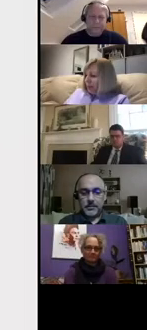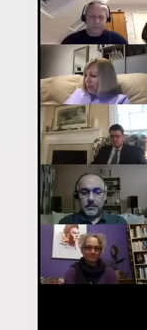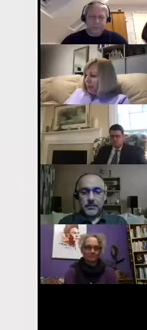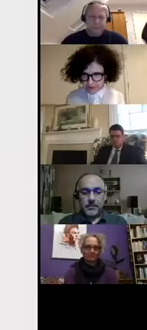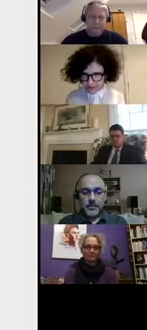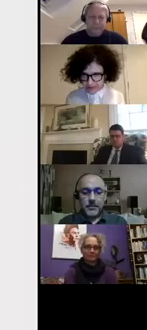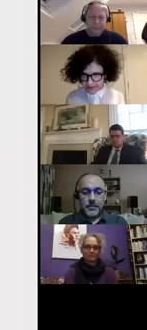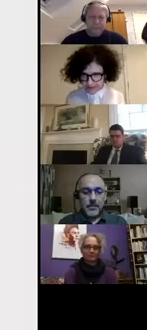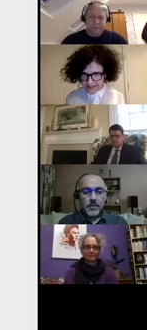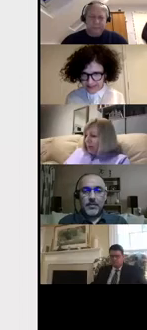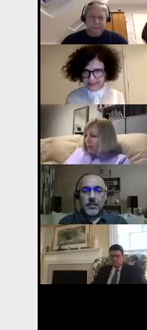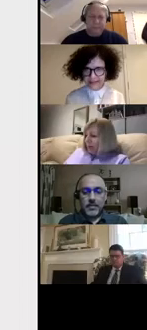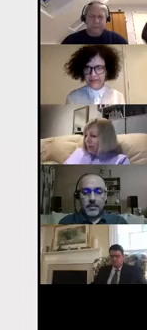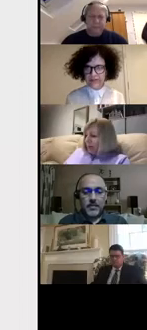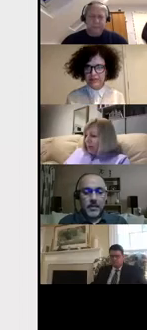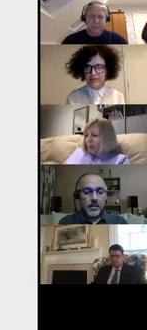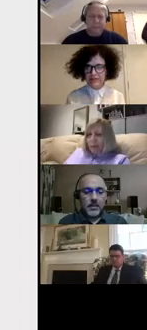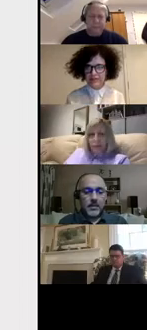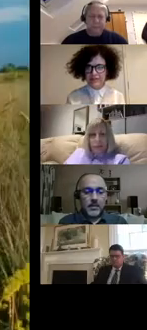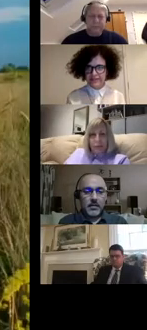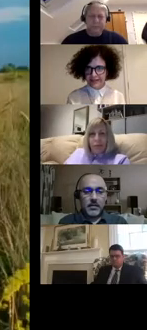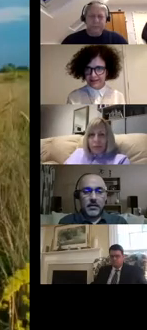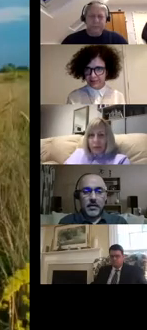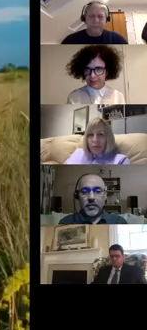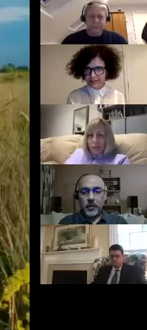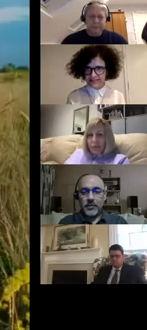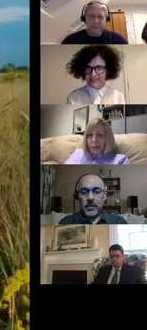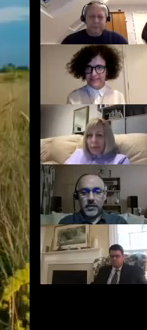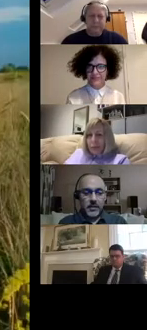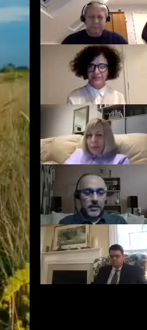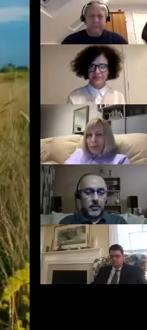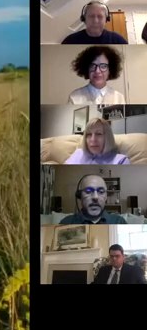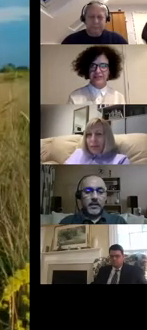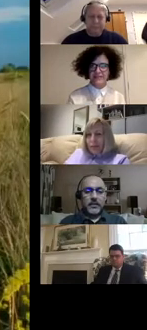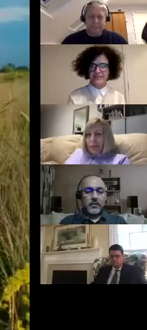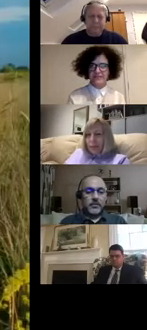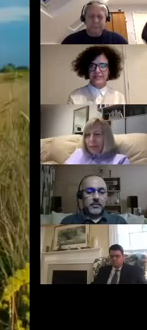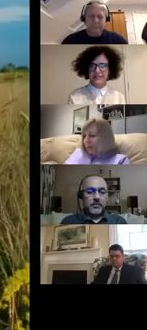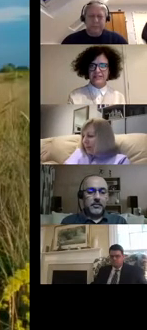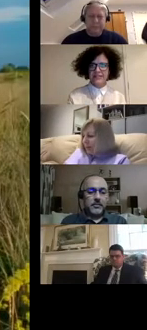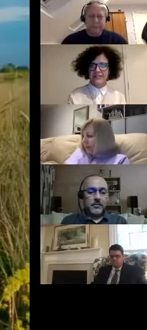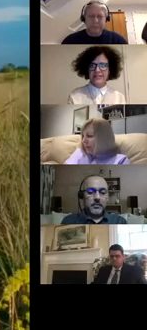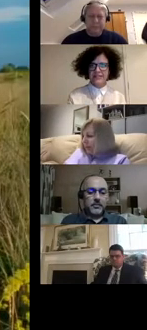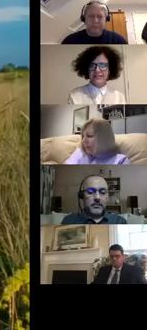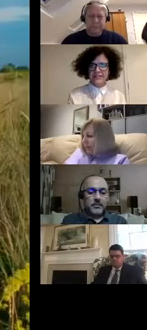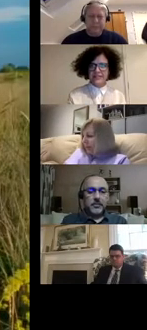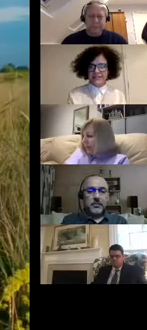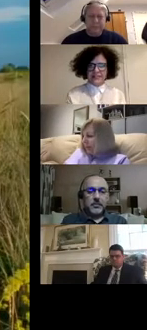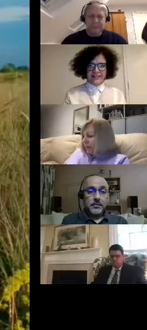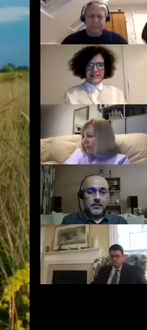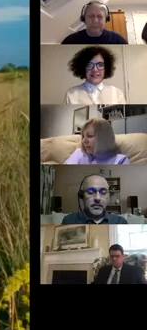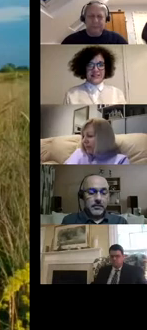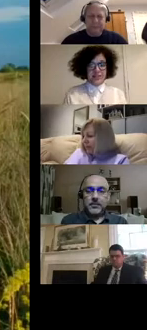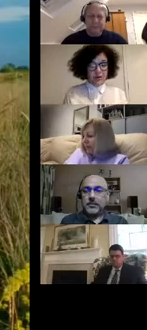I hope you can see it now. Yeah, everyone can see it. Yes, we can see it. Yes,